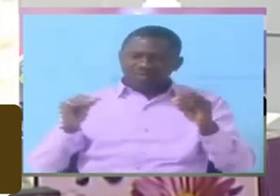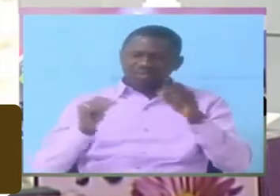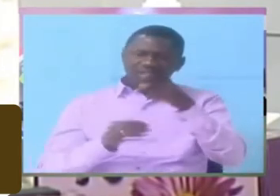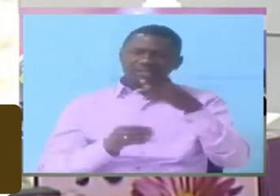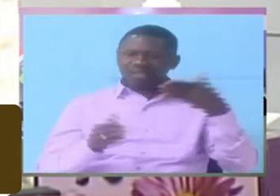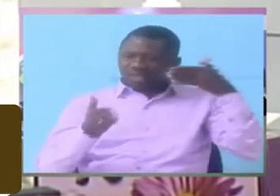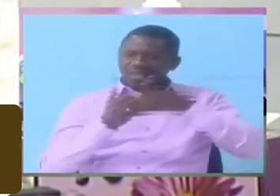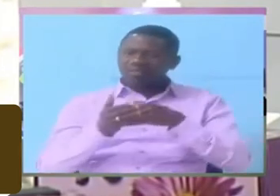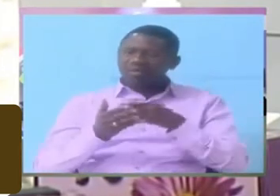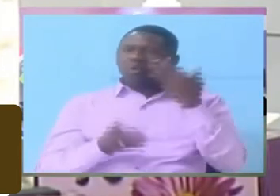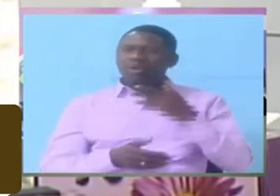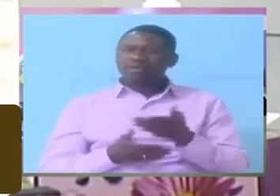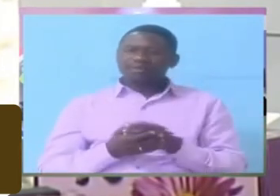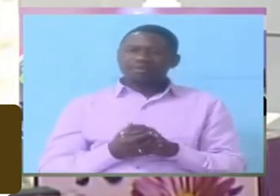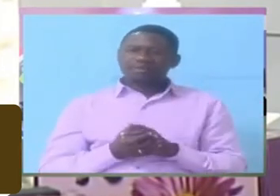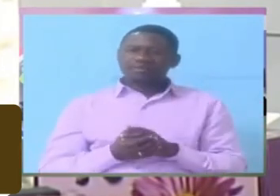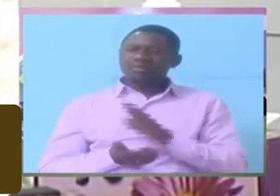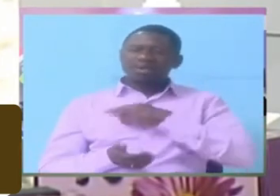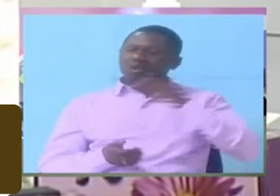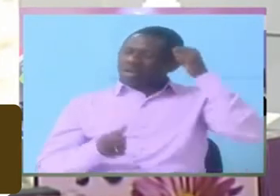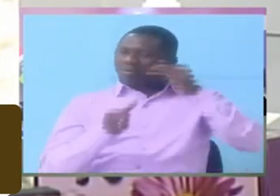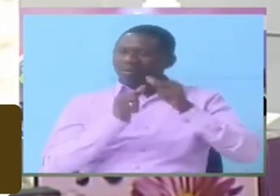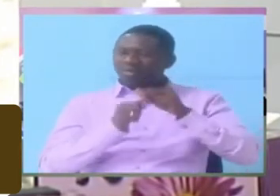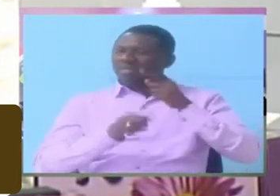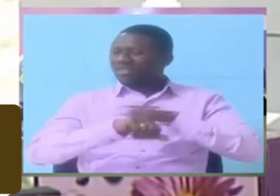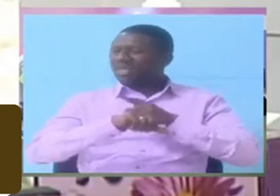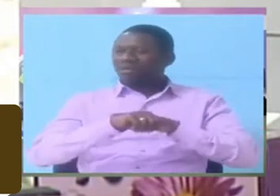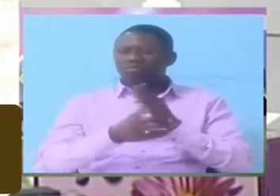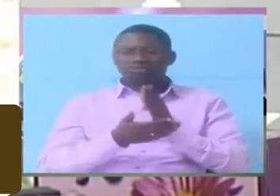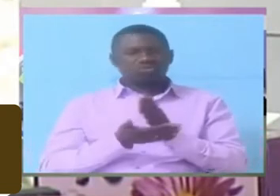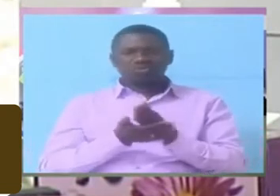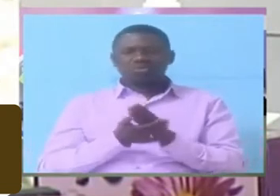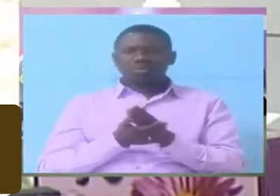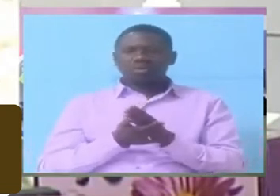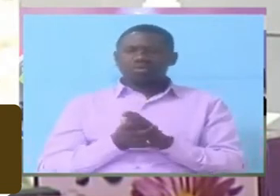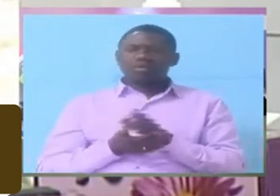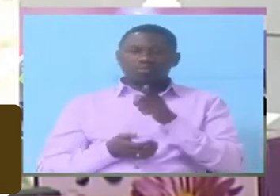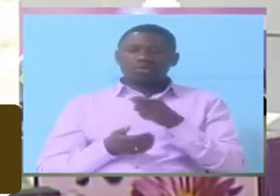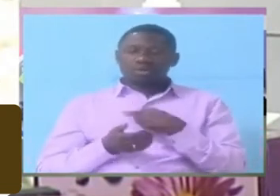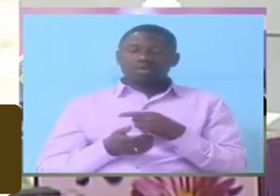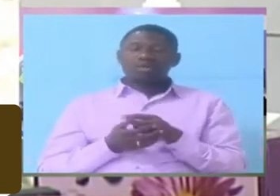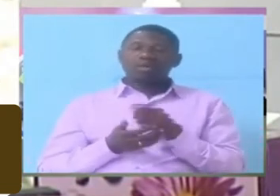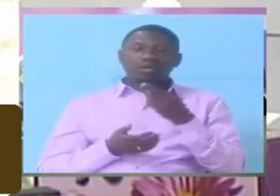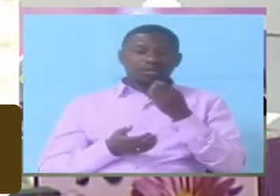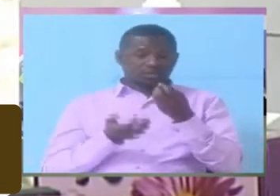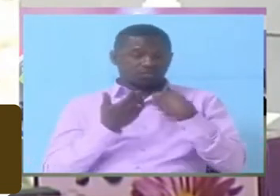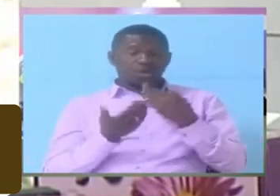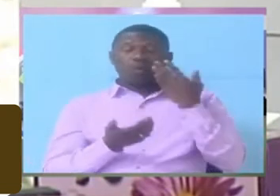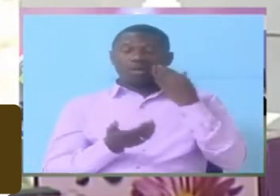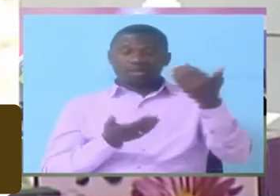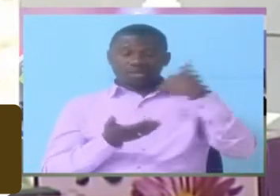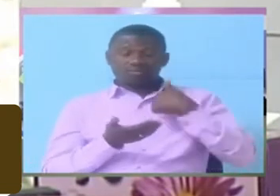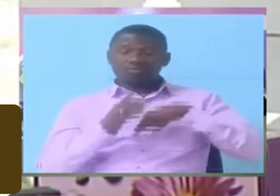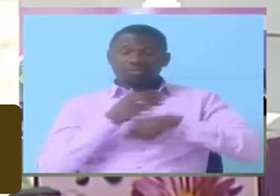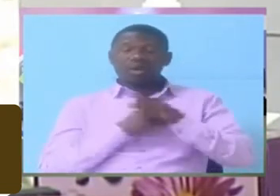Nhakilo tamta no la watu men aketa longkunto kambari Nakilo bakana birana tana office.